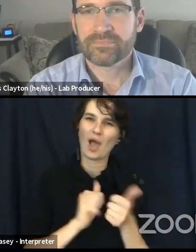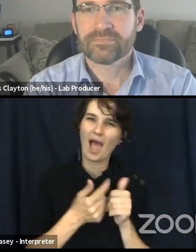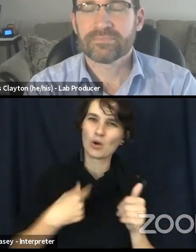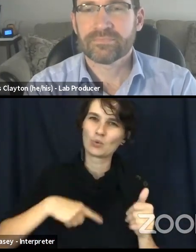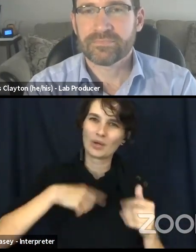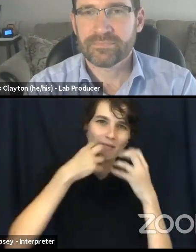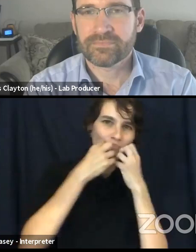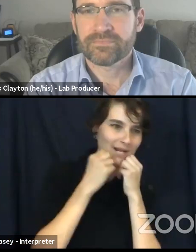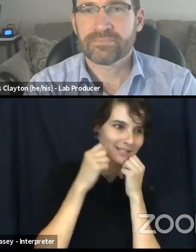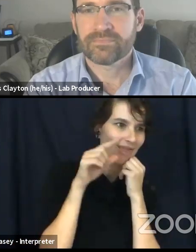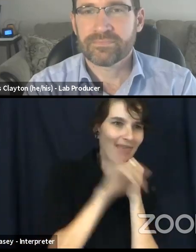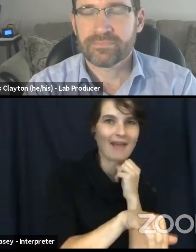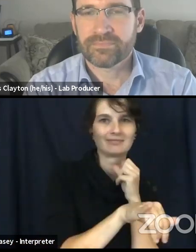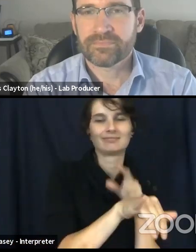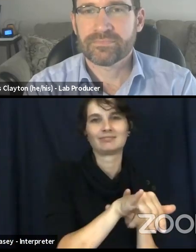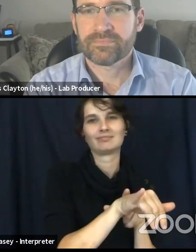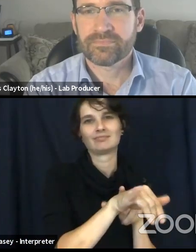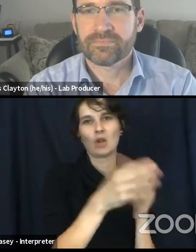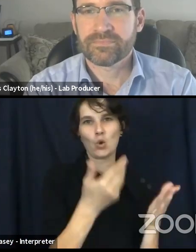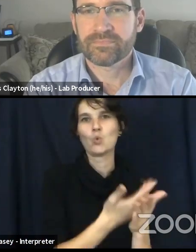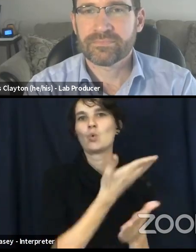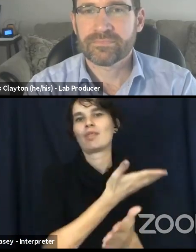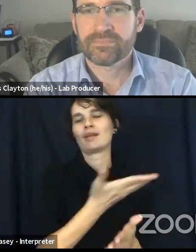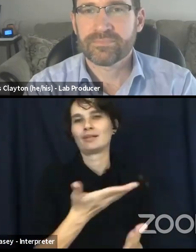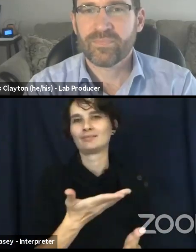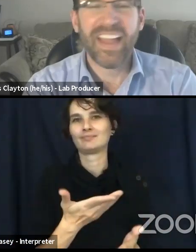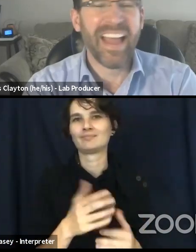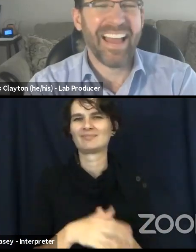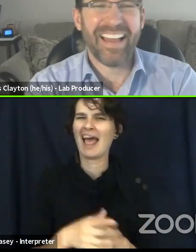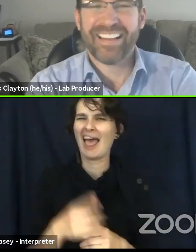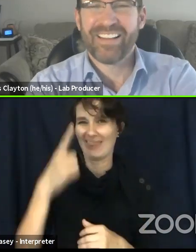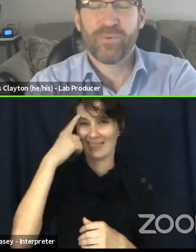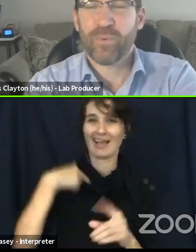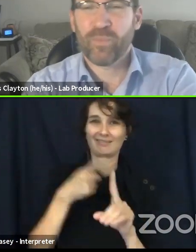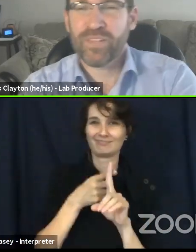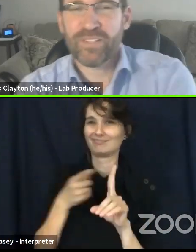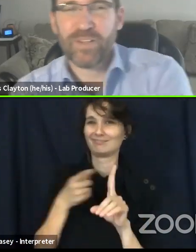And yeah, I feel like I strayed away from your question about interactivity.